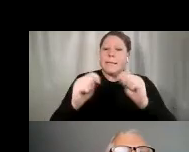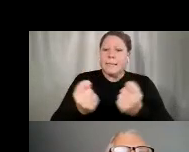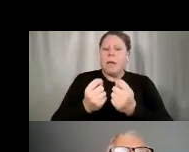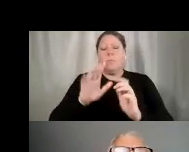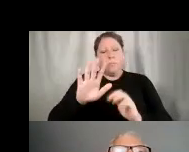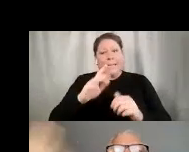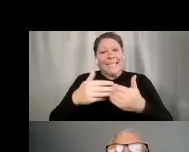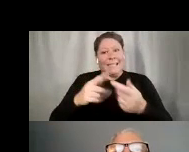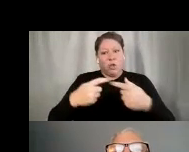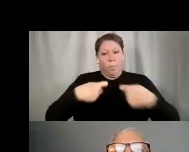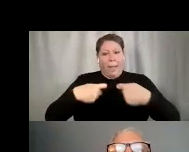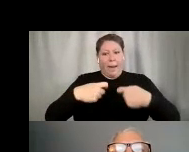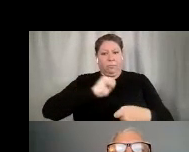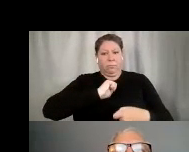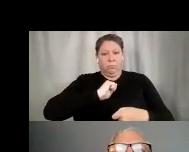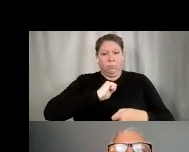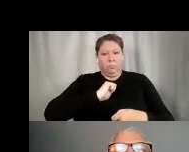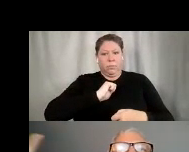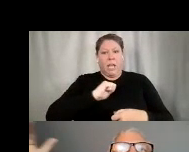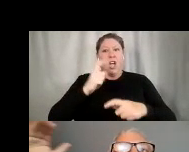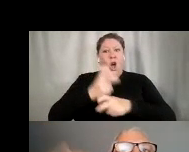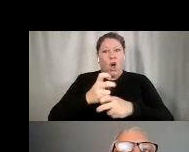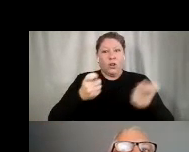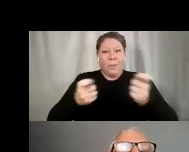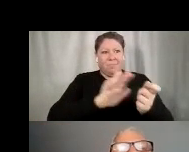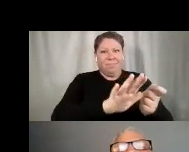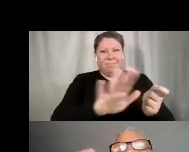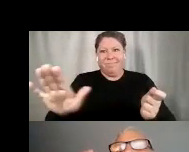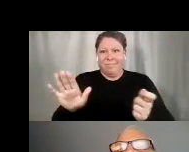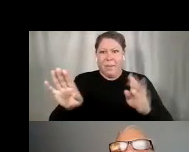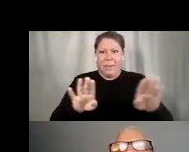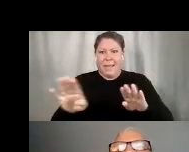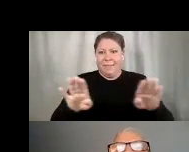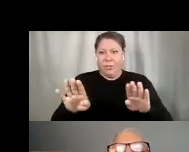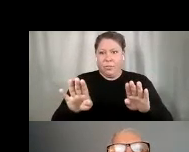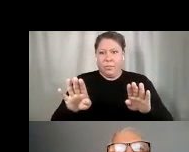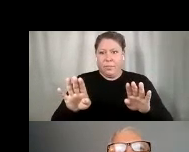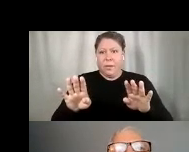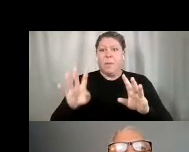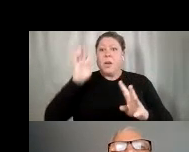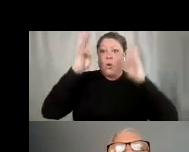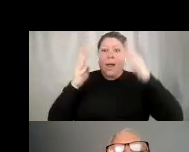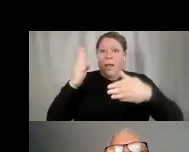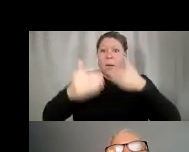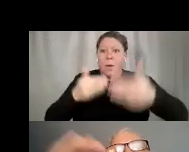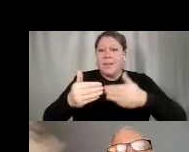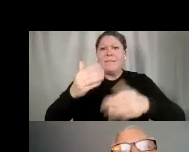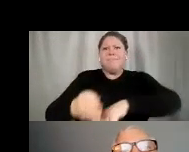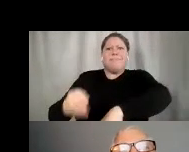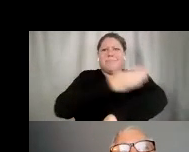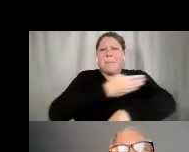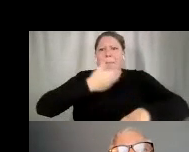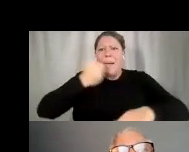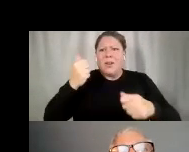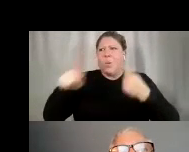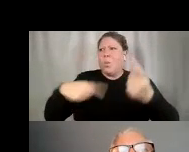behavior. It's harder to manage others' behavior. But the creative process is enhanced by including more people. You're going to get more